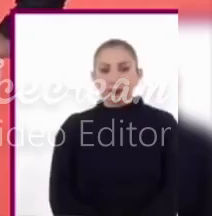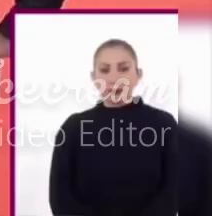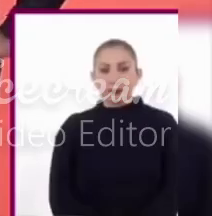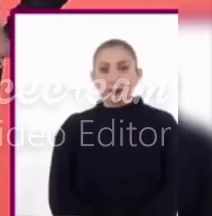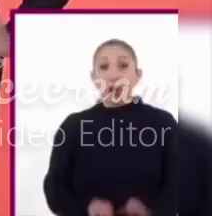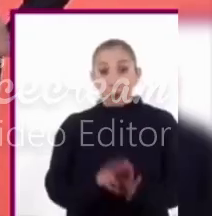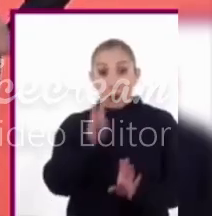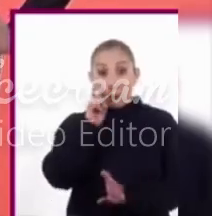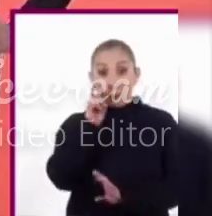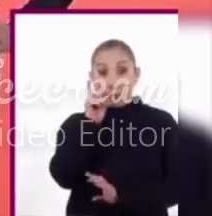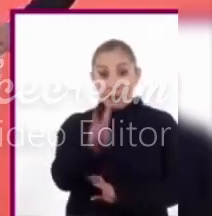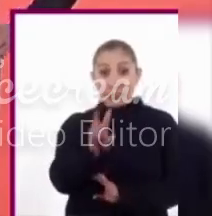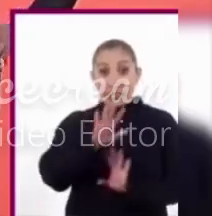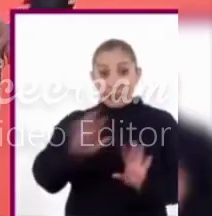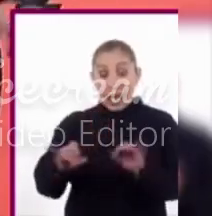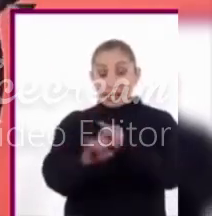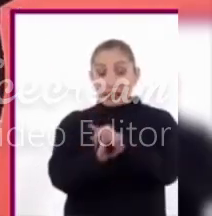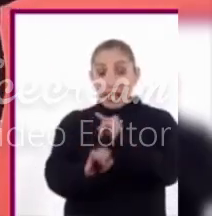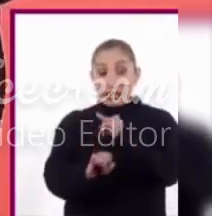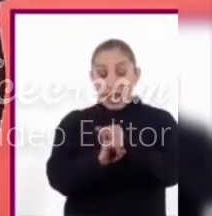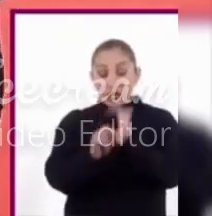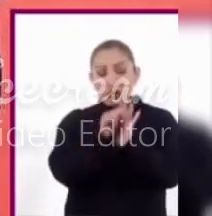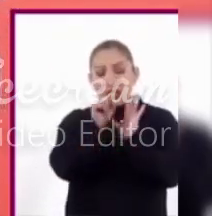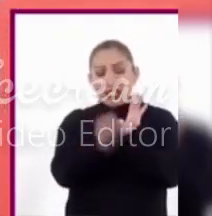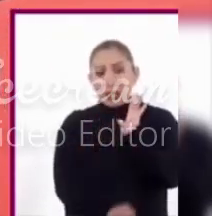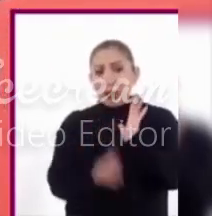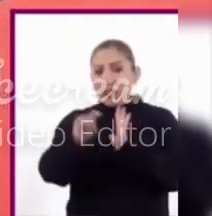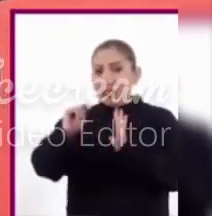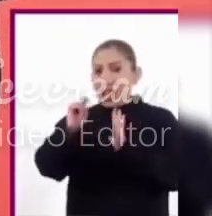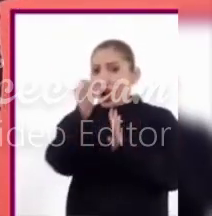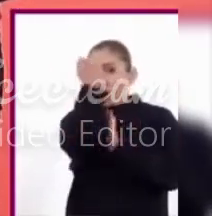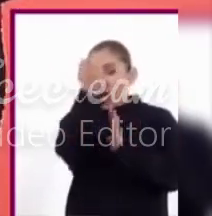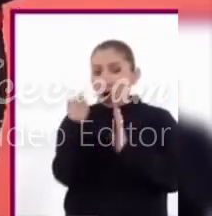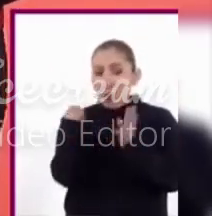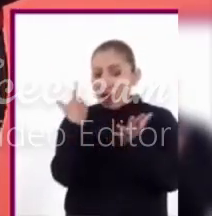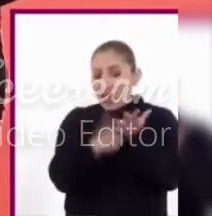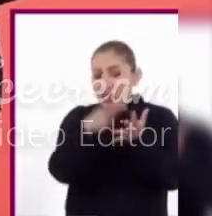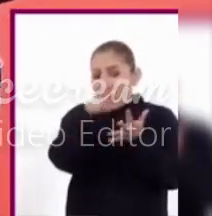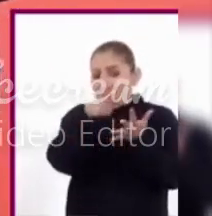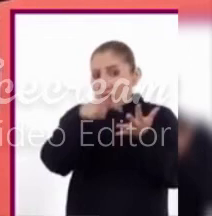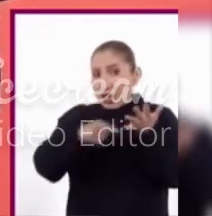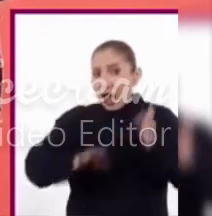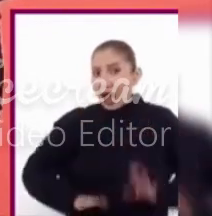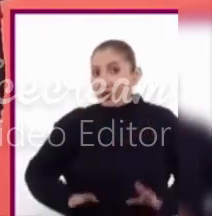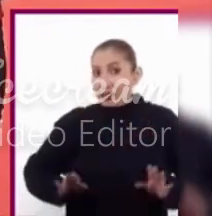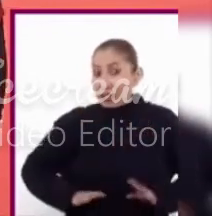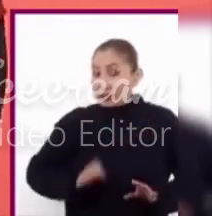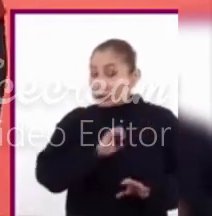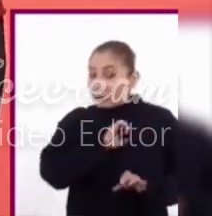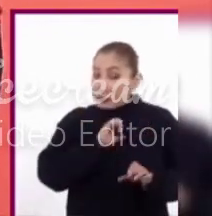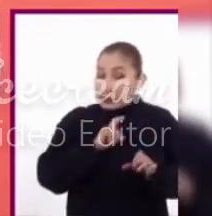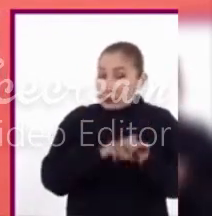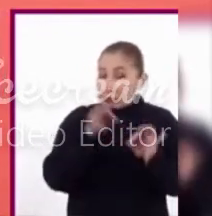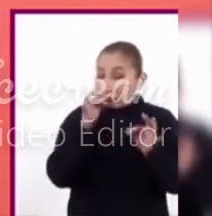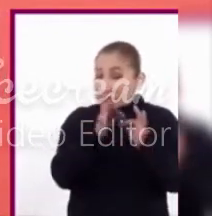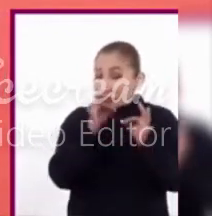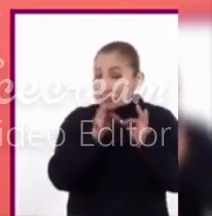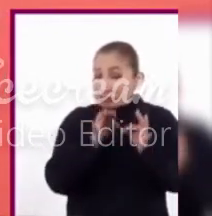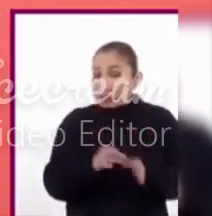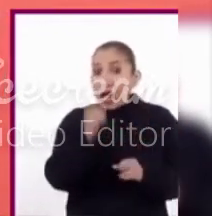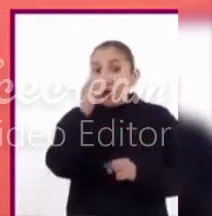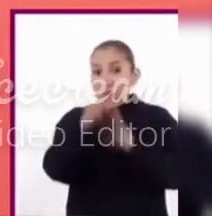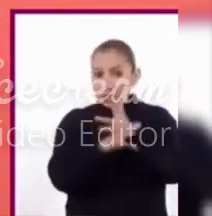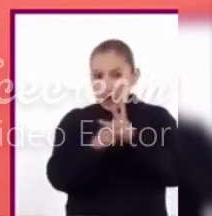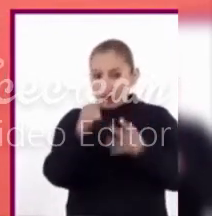Como pudimos observar, el Internet es un sistema tecnológico con componentes y características específicas. Algunos de